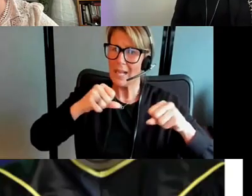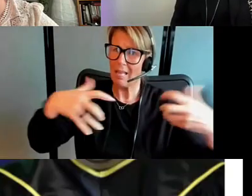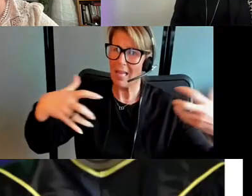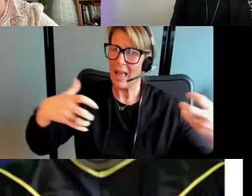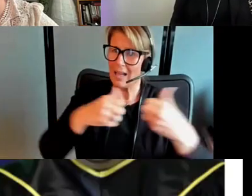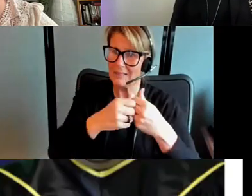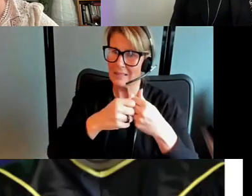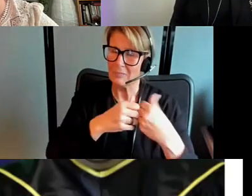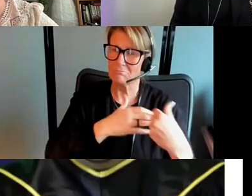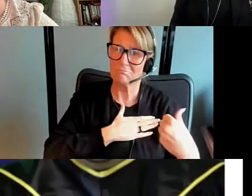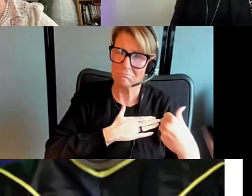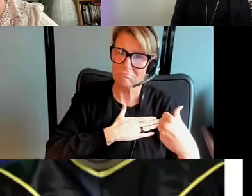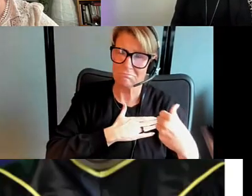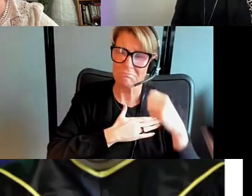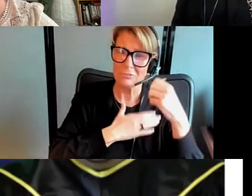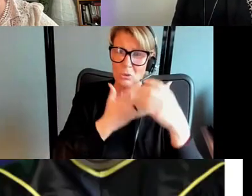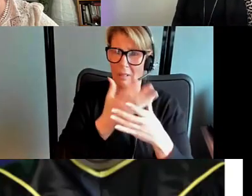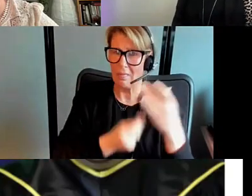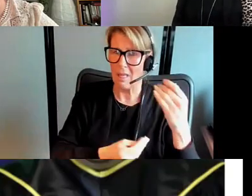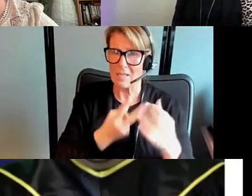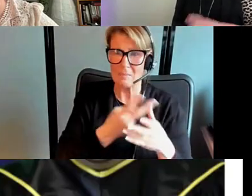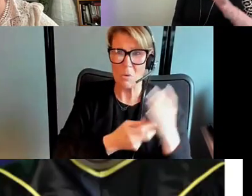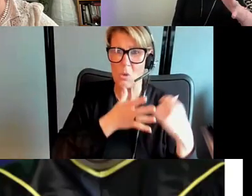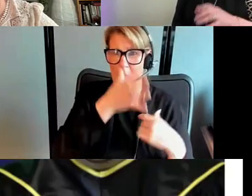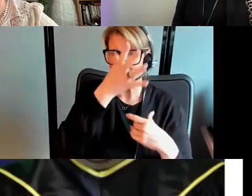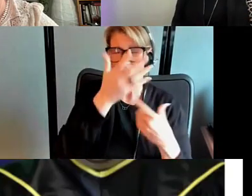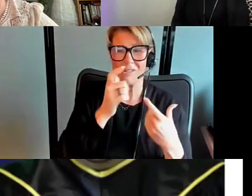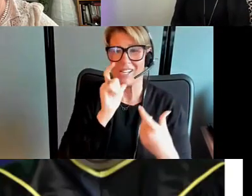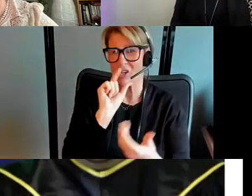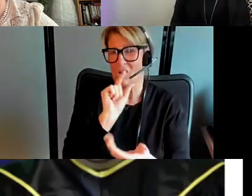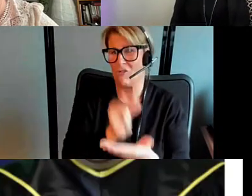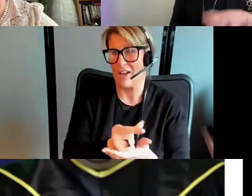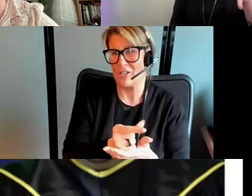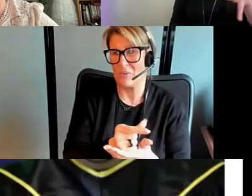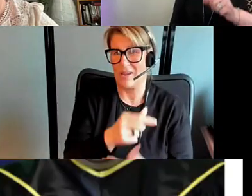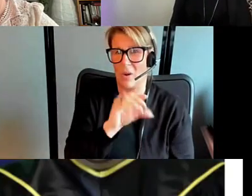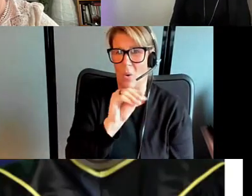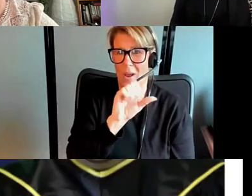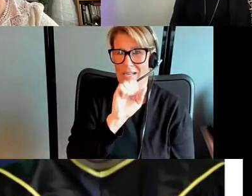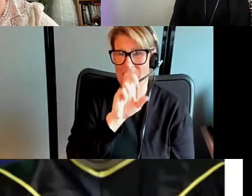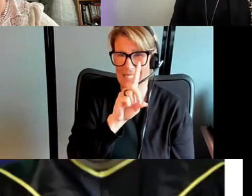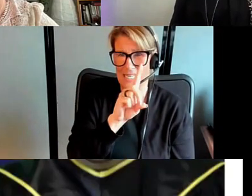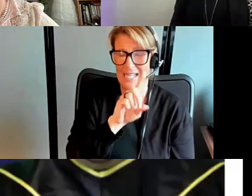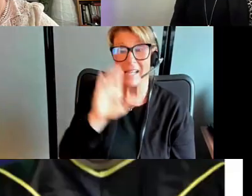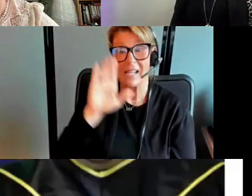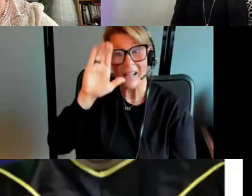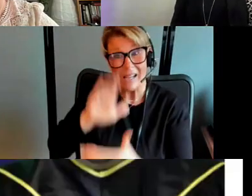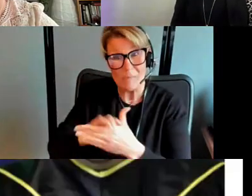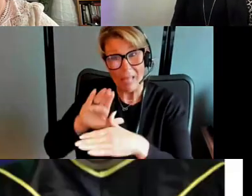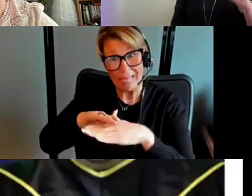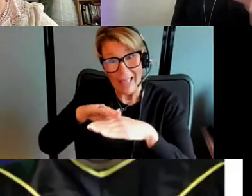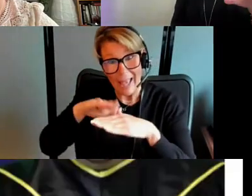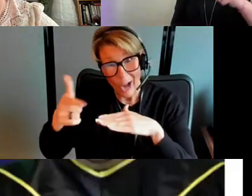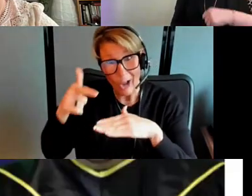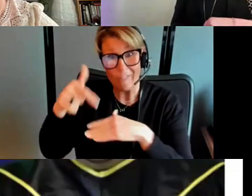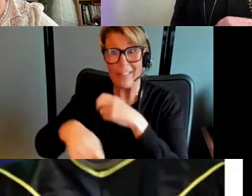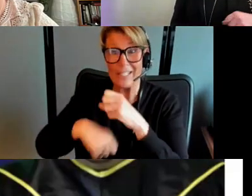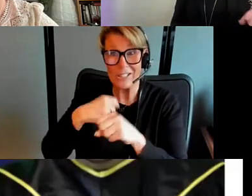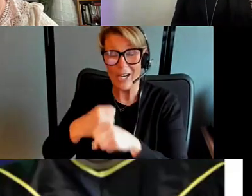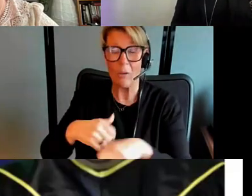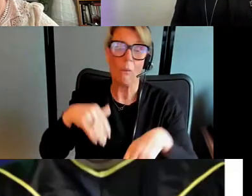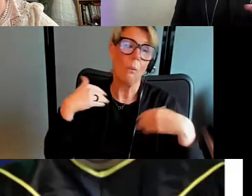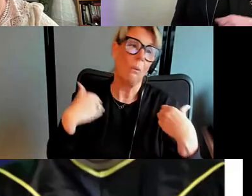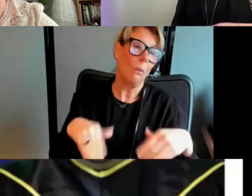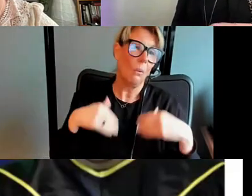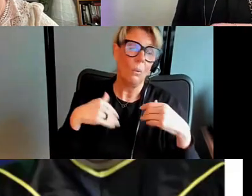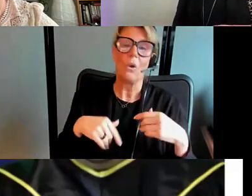she didn't finish getting her OSSD as the plan. He got laid off this year. So they decided this year was